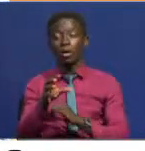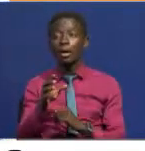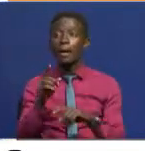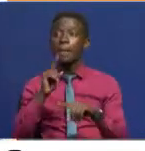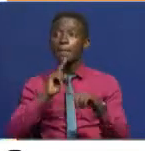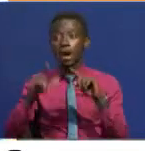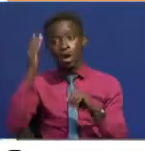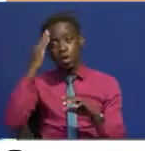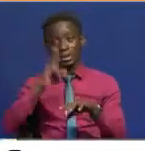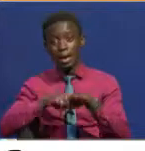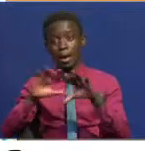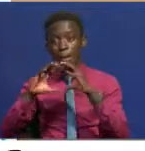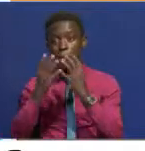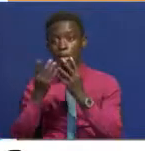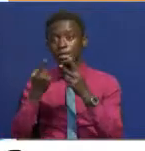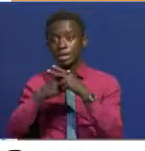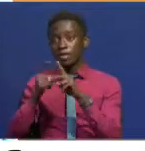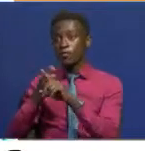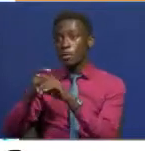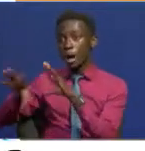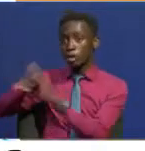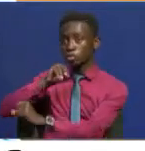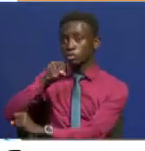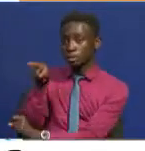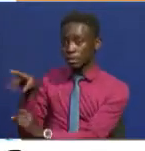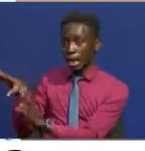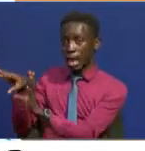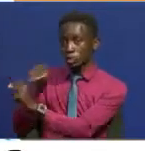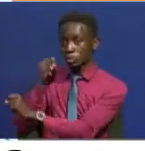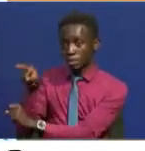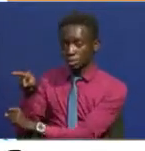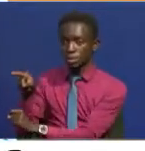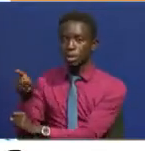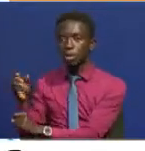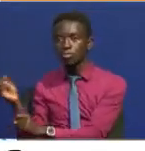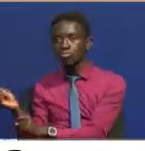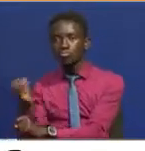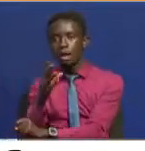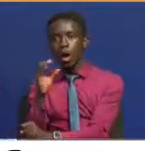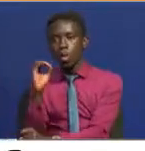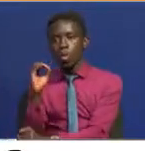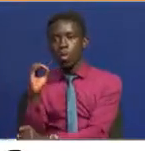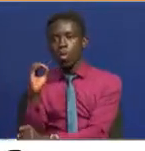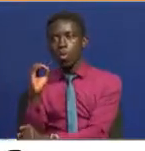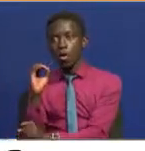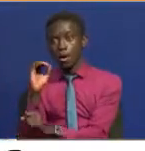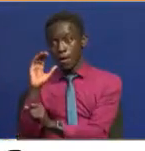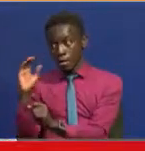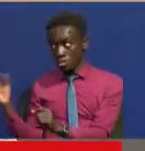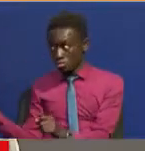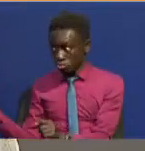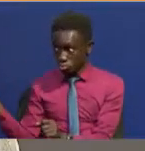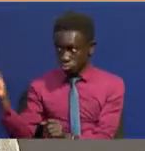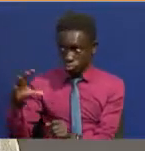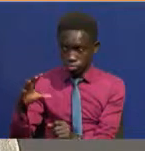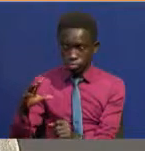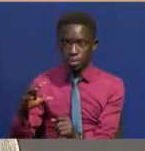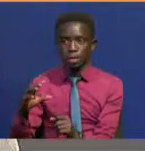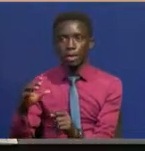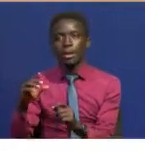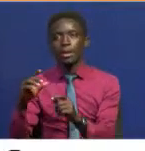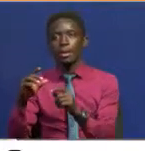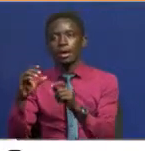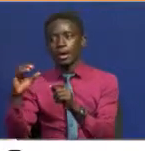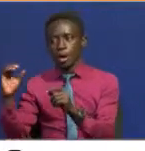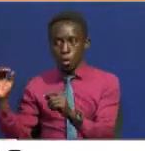starts from outside, there's a 0 pass. So there's a 0, and then from there you get 3. So